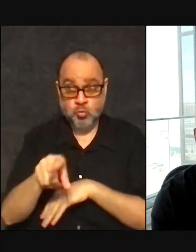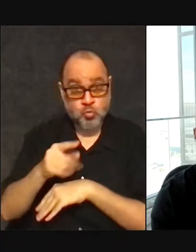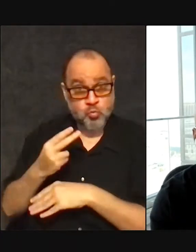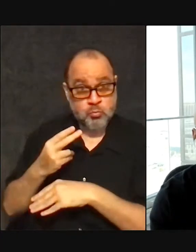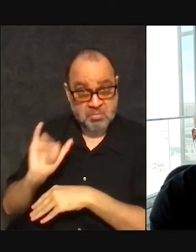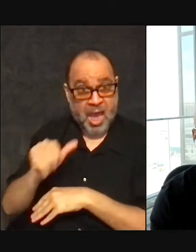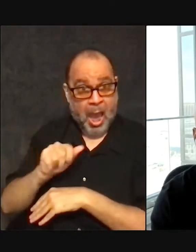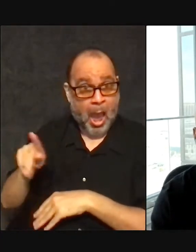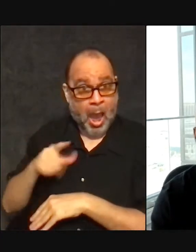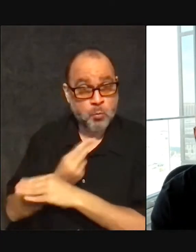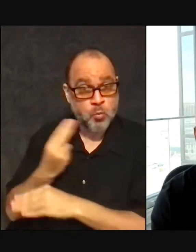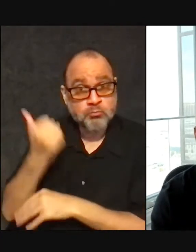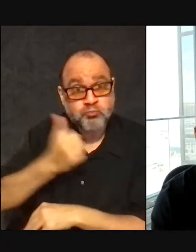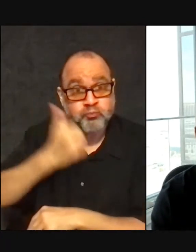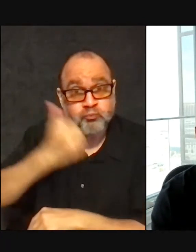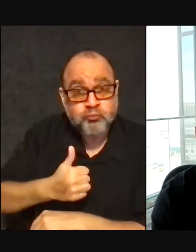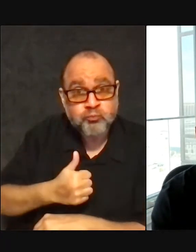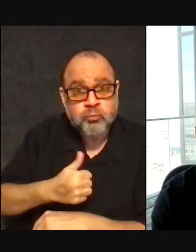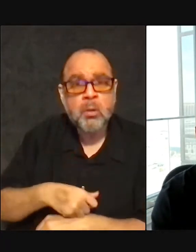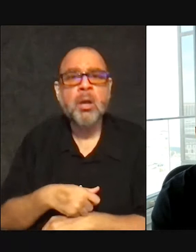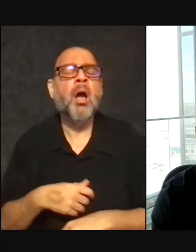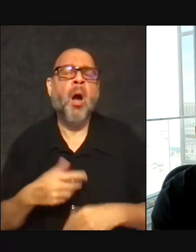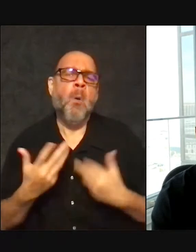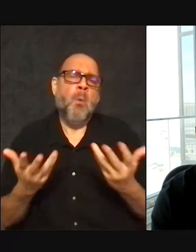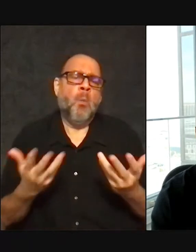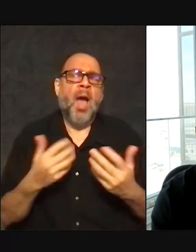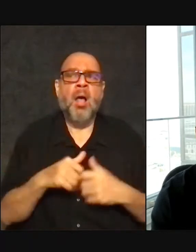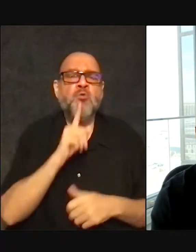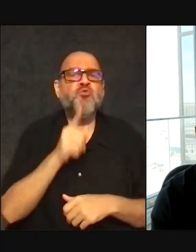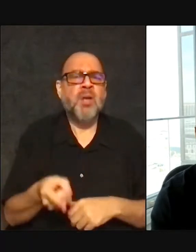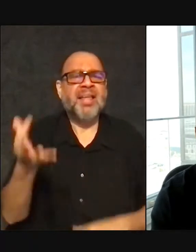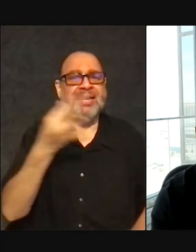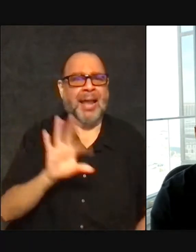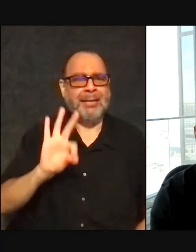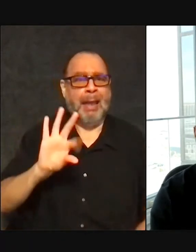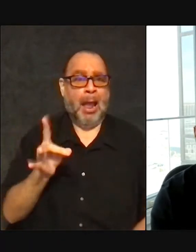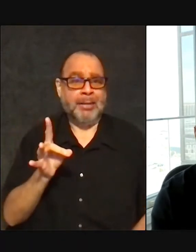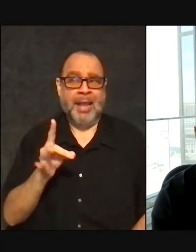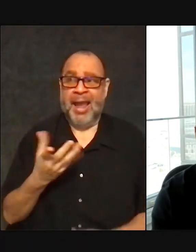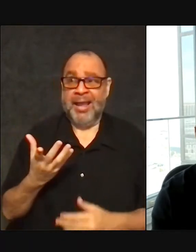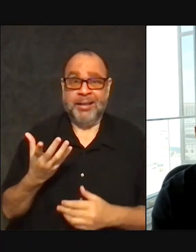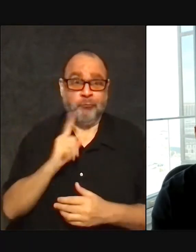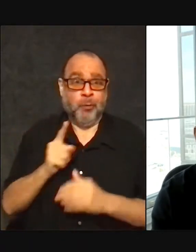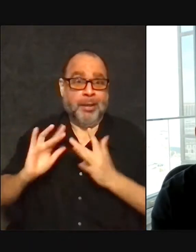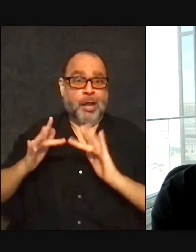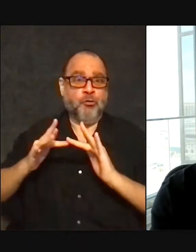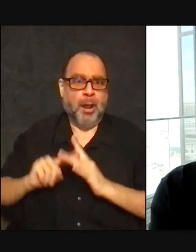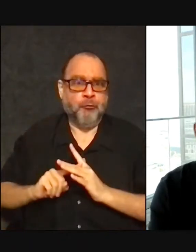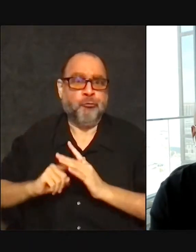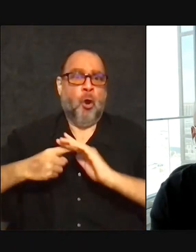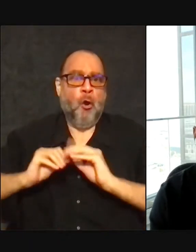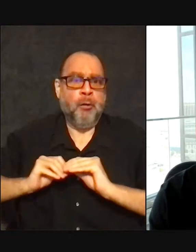Yeah, I mean, I've been building community since '98, the beginning of the internet, and so it